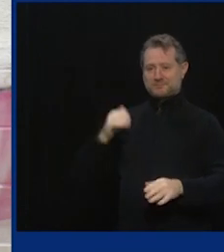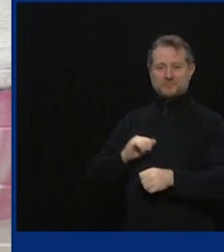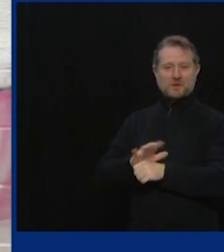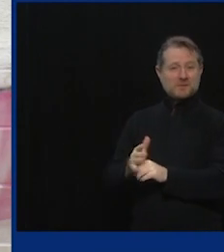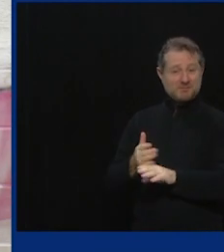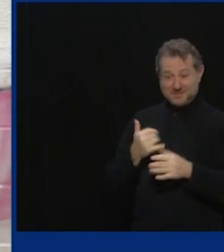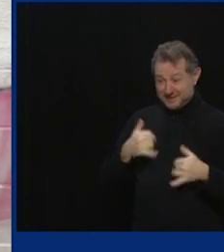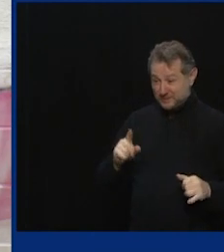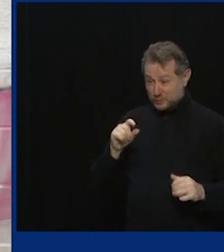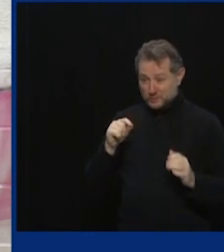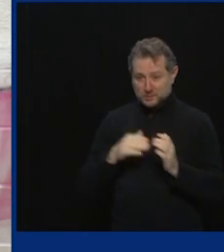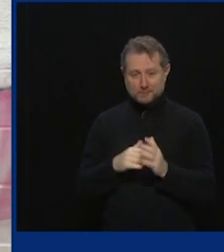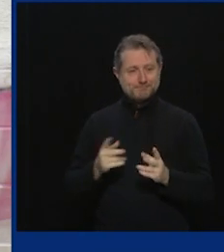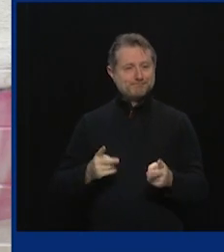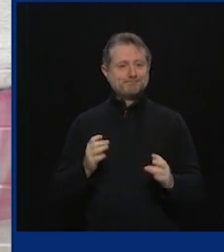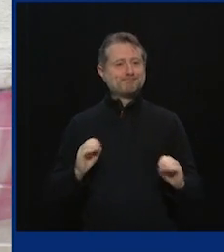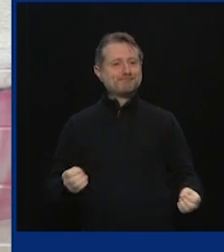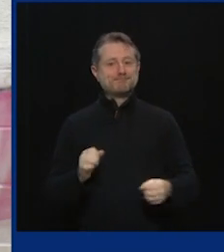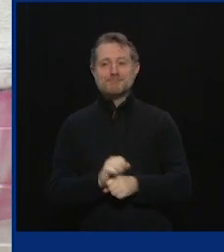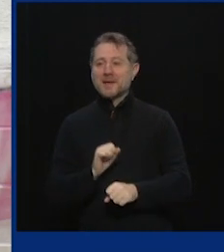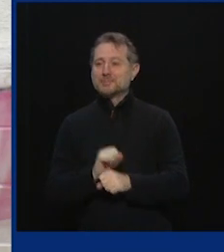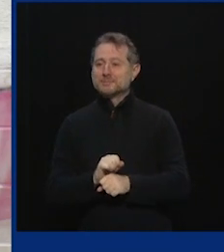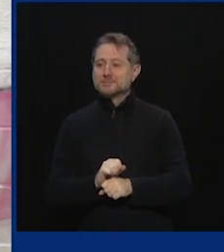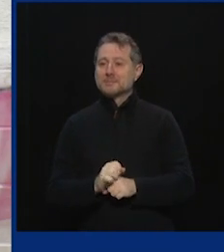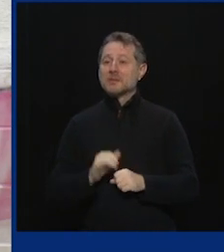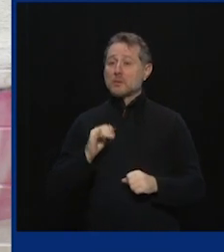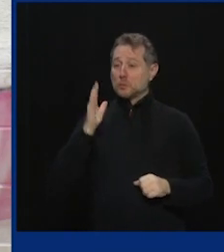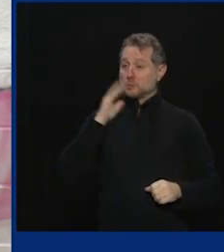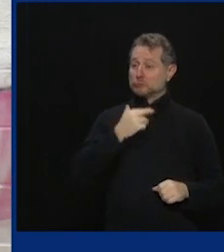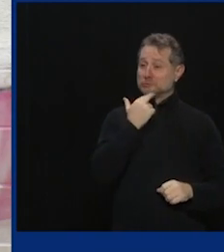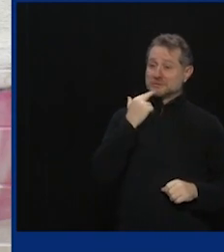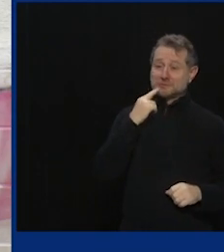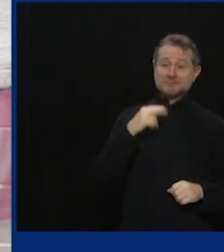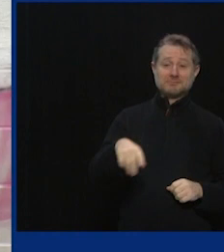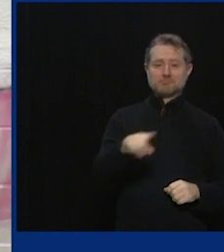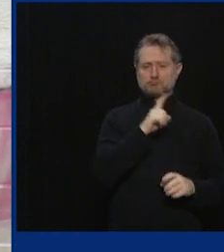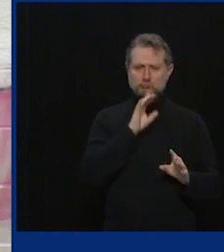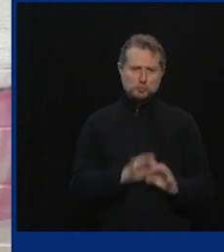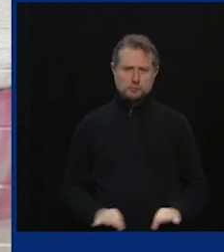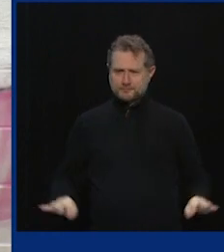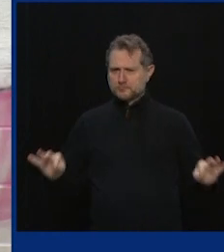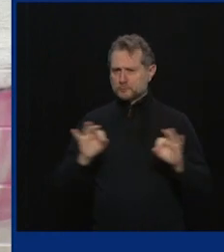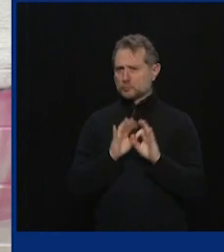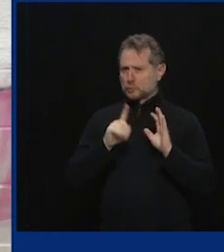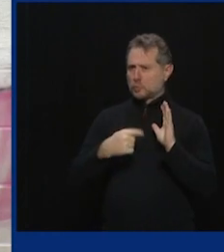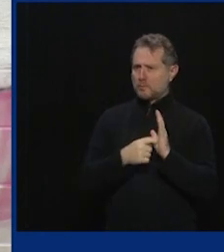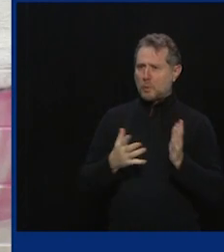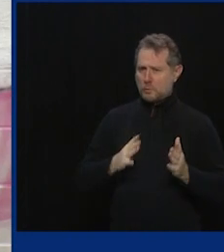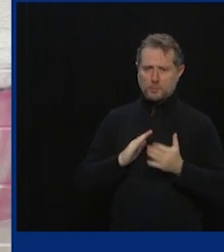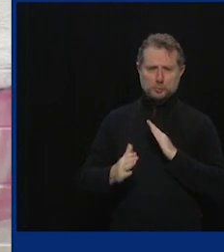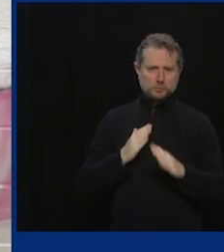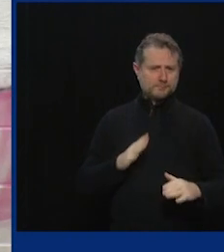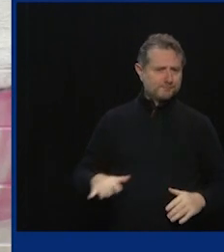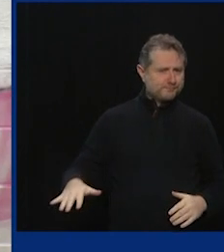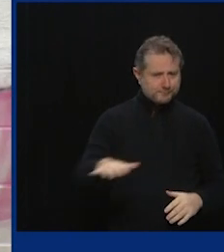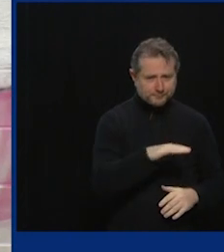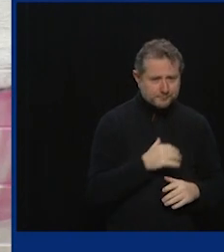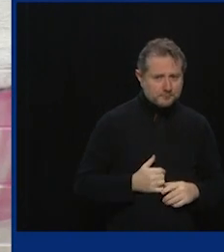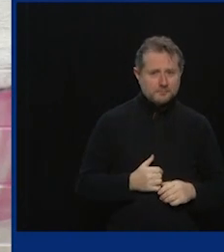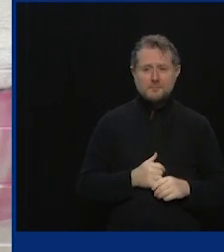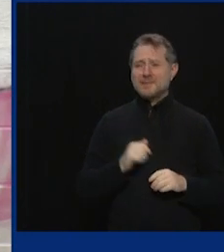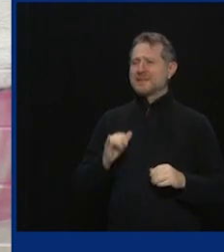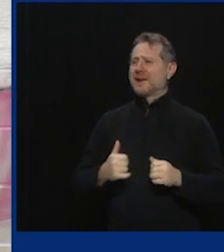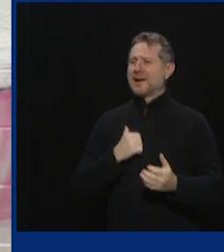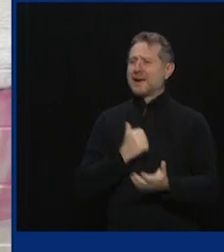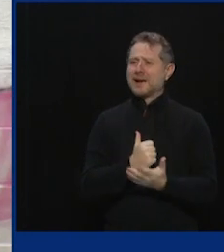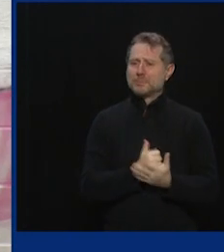levels. And we know that our restaurants are anchors of our community, and they're in crisis. But we also know that our fellow